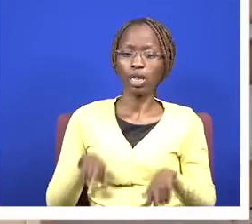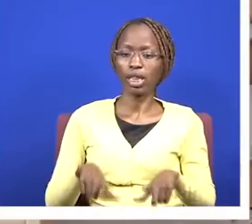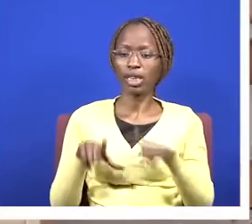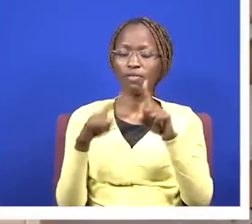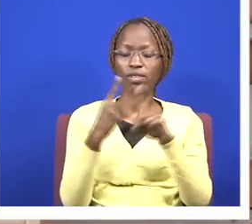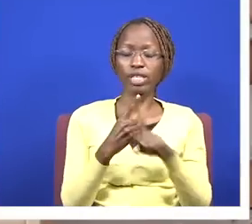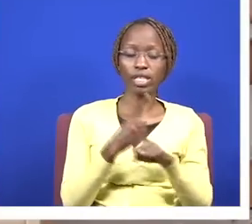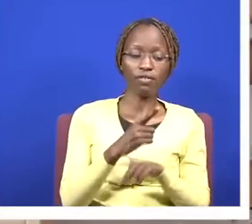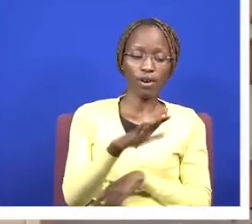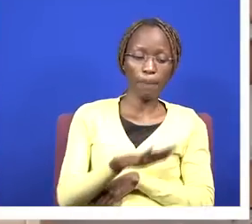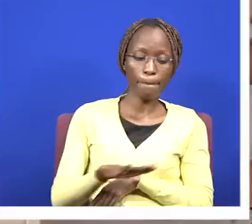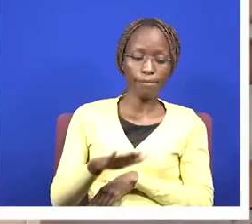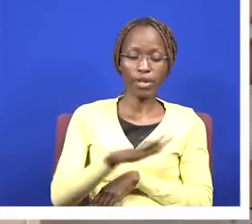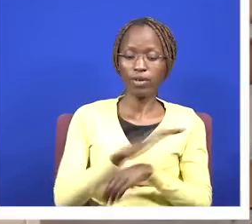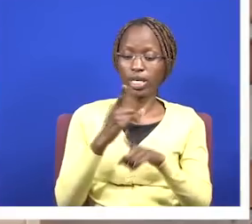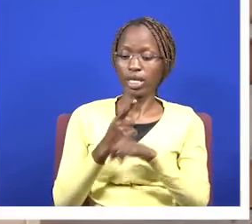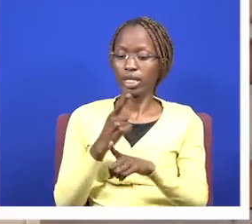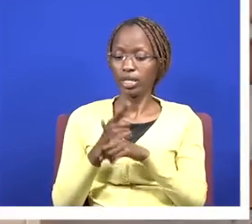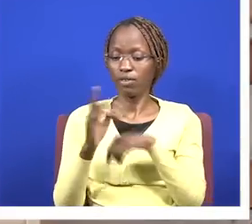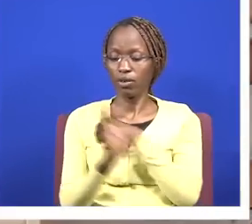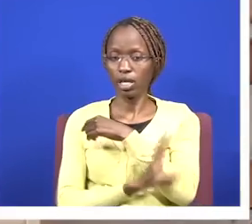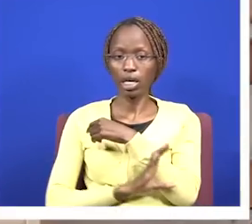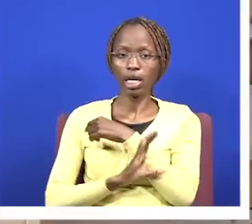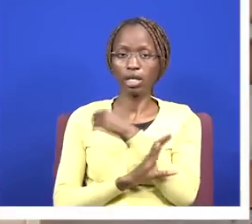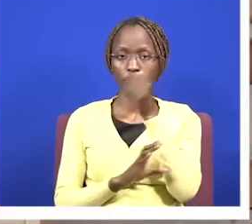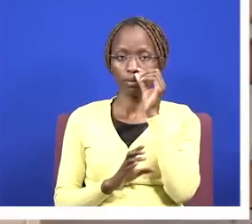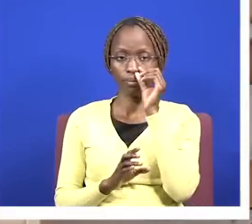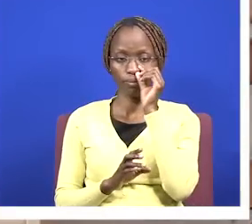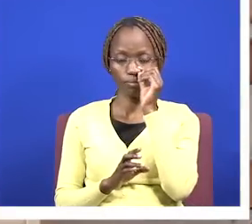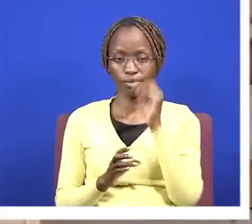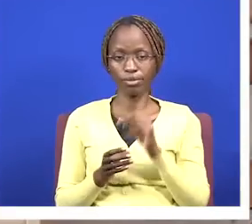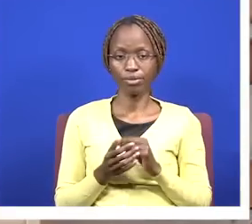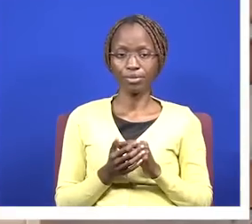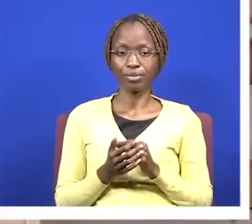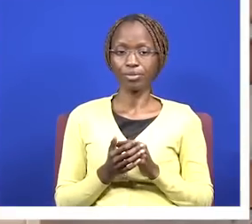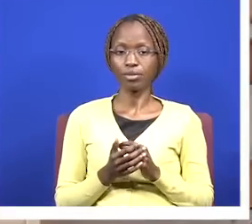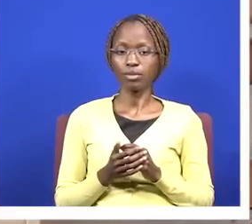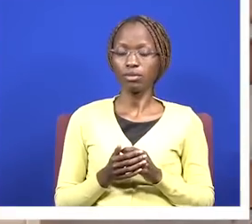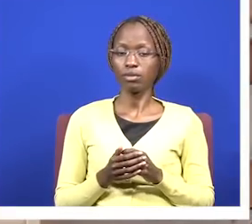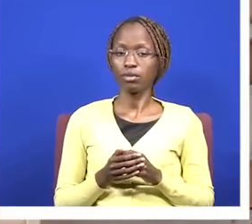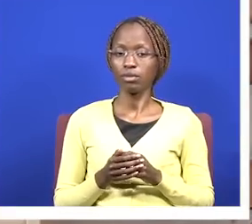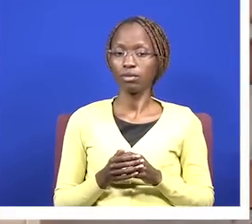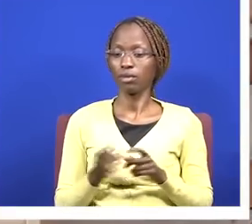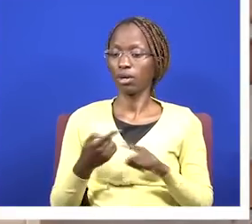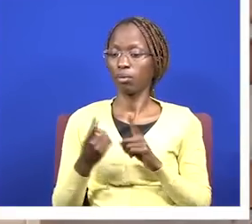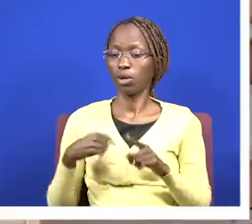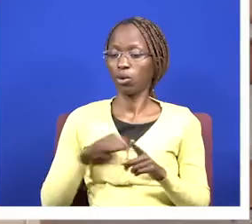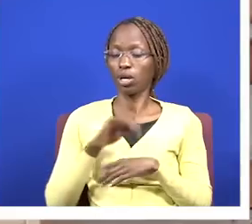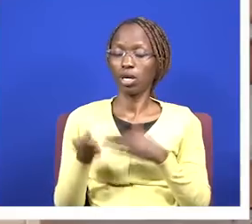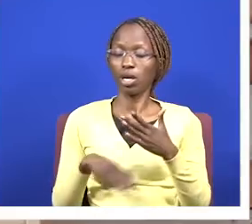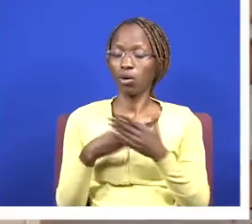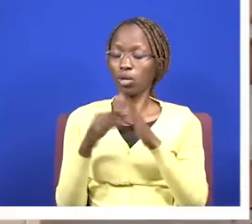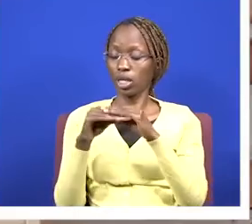places, different countries, different estates. But although all of us were made by God and we are